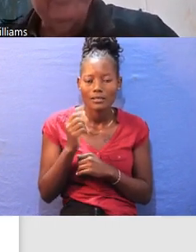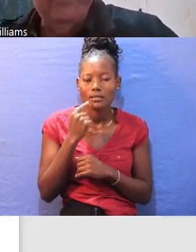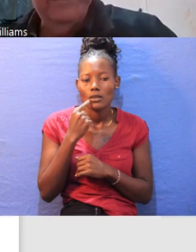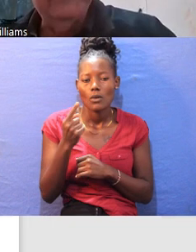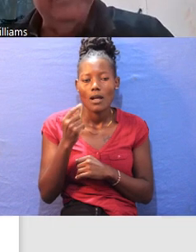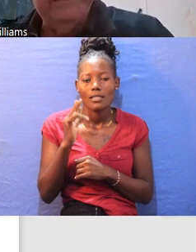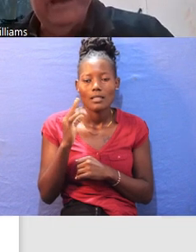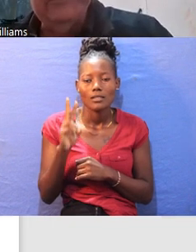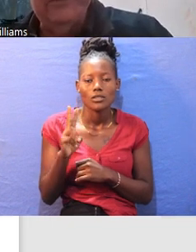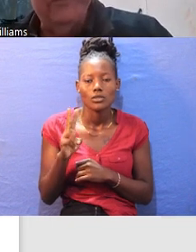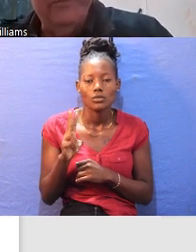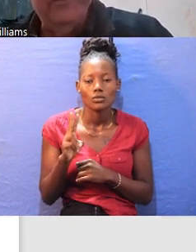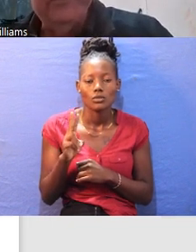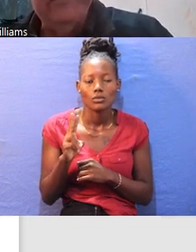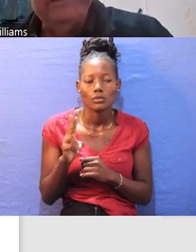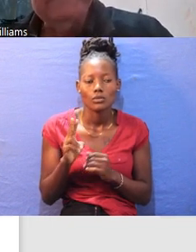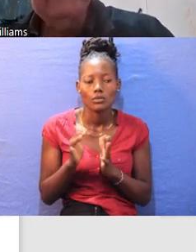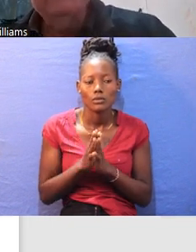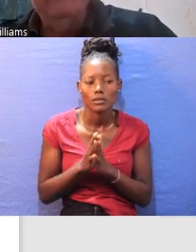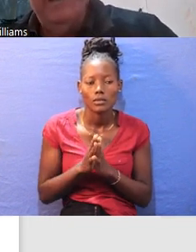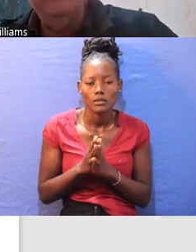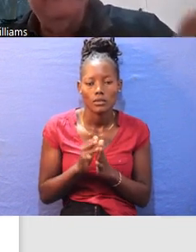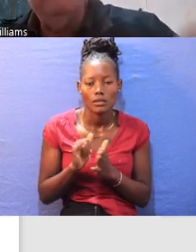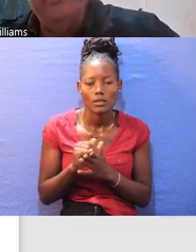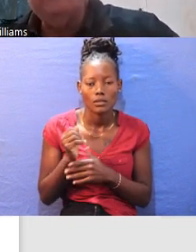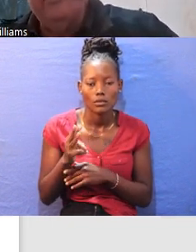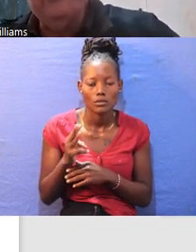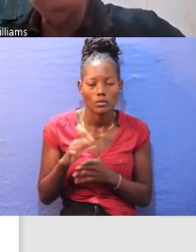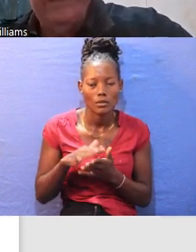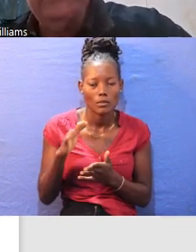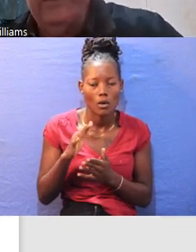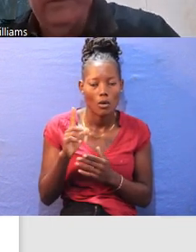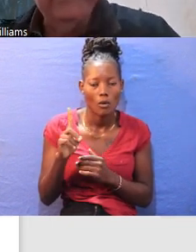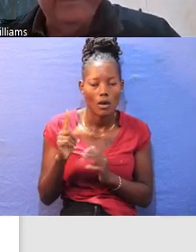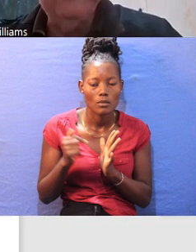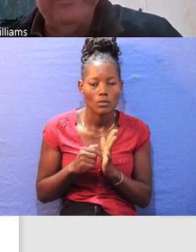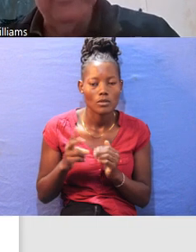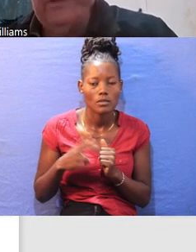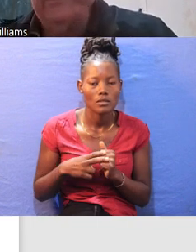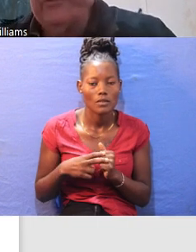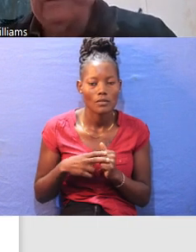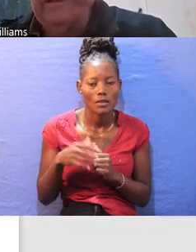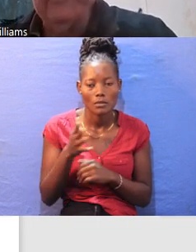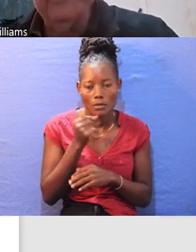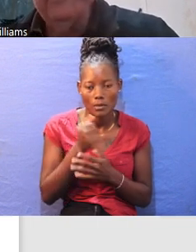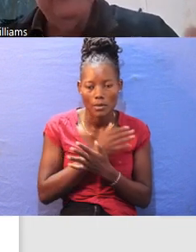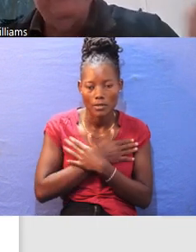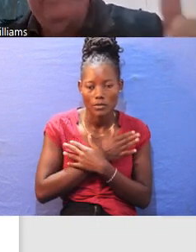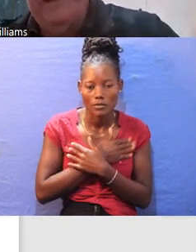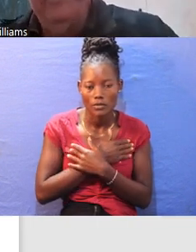max. So that would have been in excess of 1.7. My best sprinters tend to exhibit those kind of strength